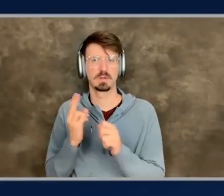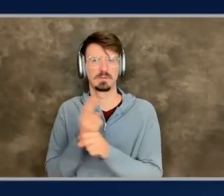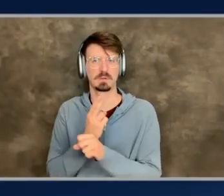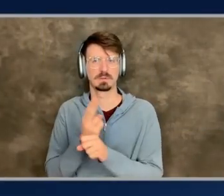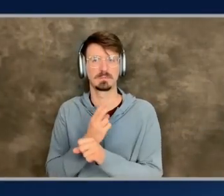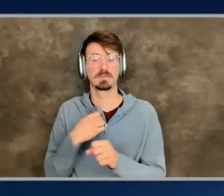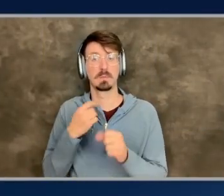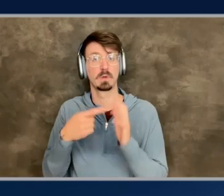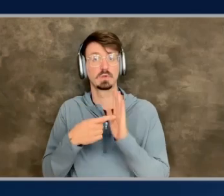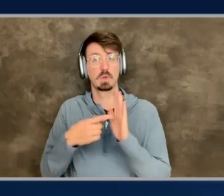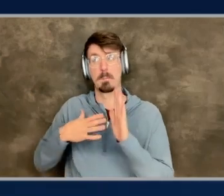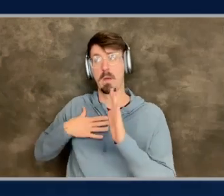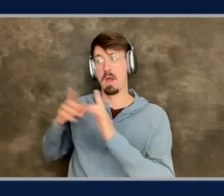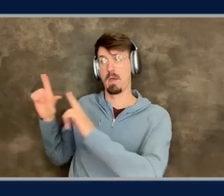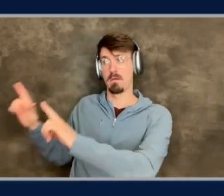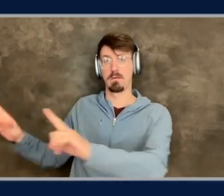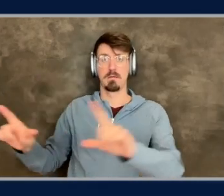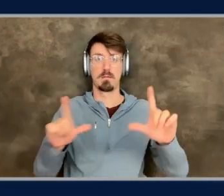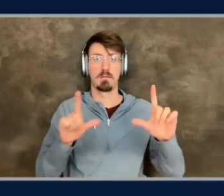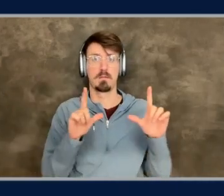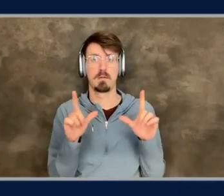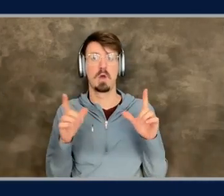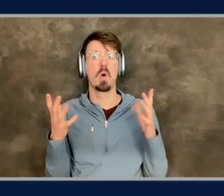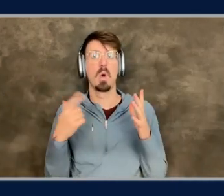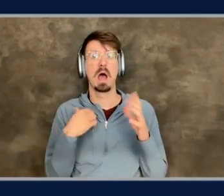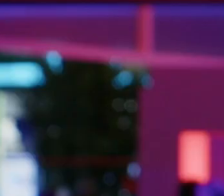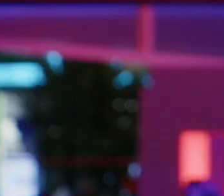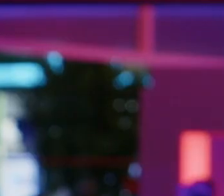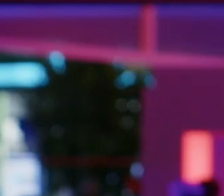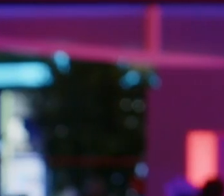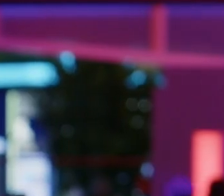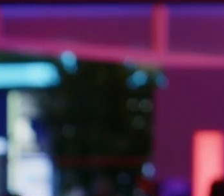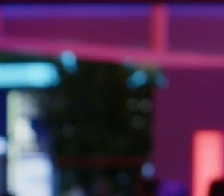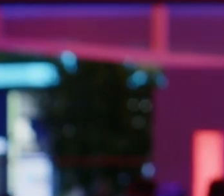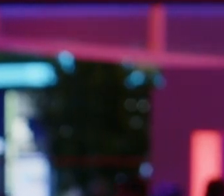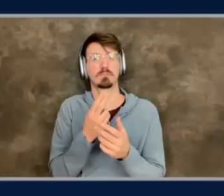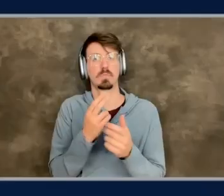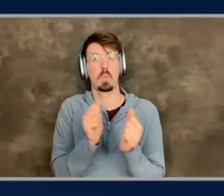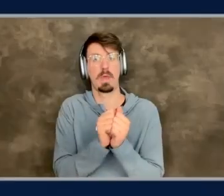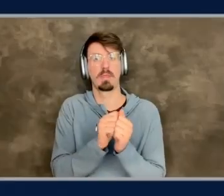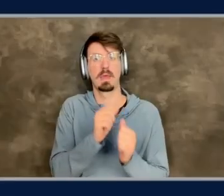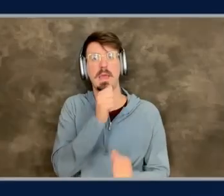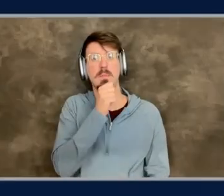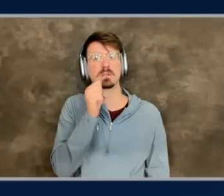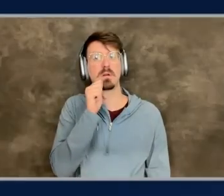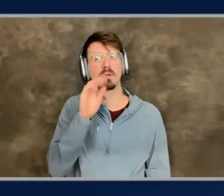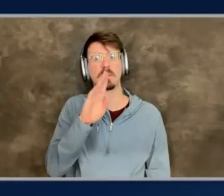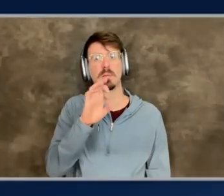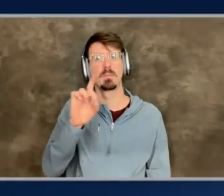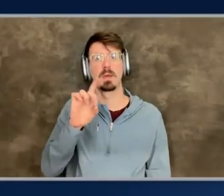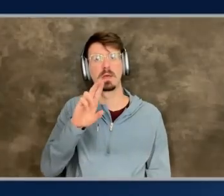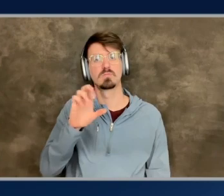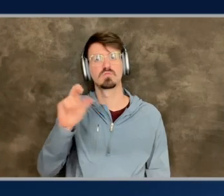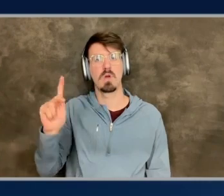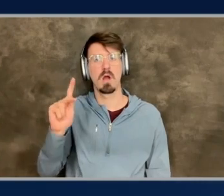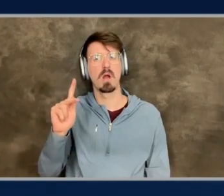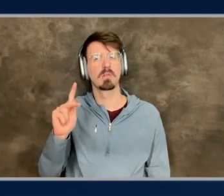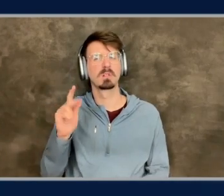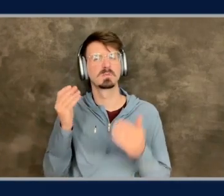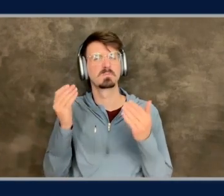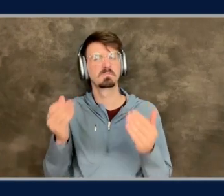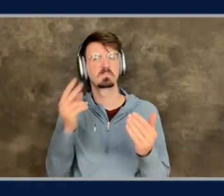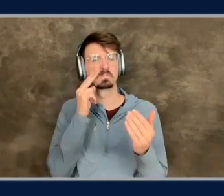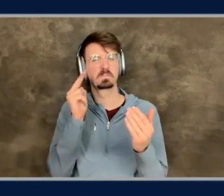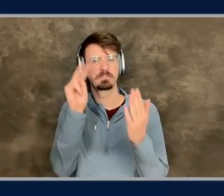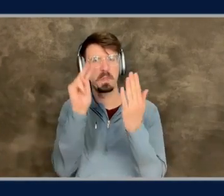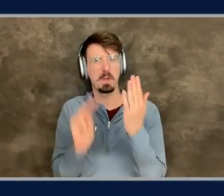what I've built with the power of Amazon Bedrock and the Rust programming language. So let's have a look.